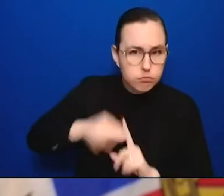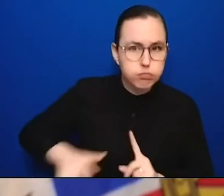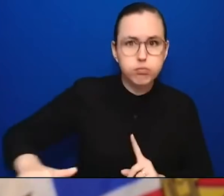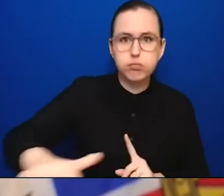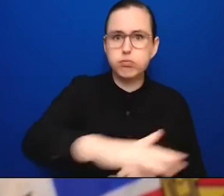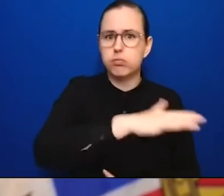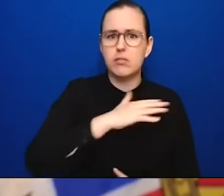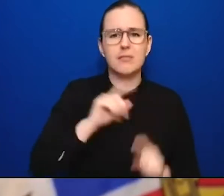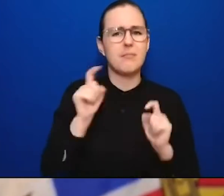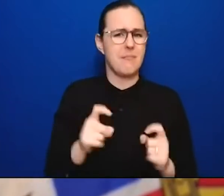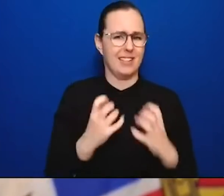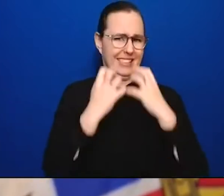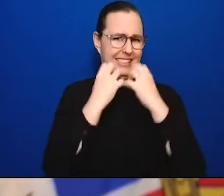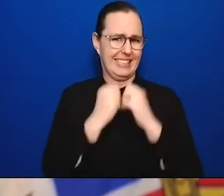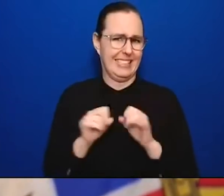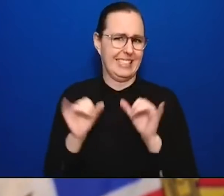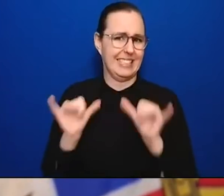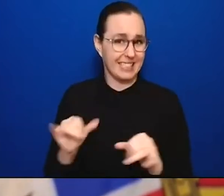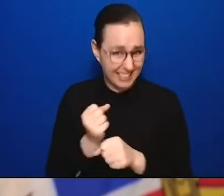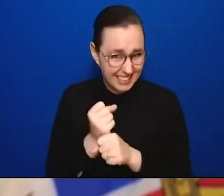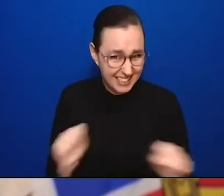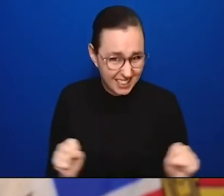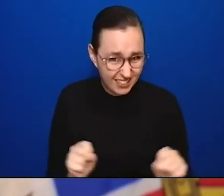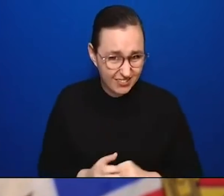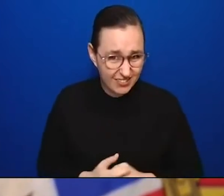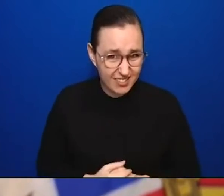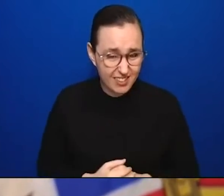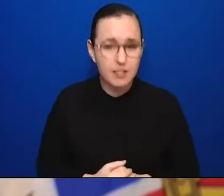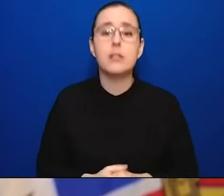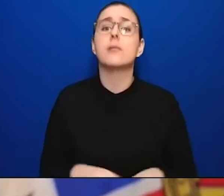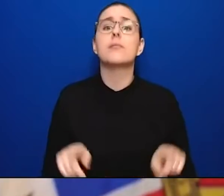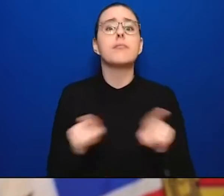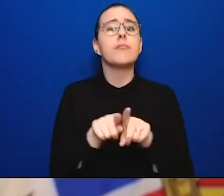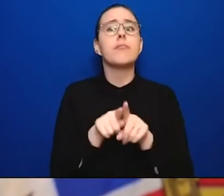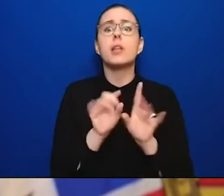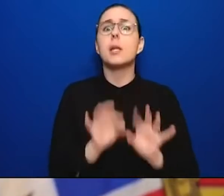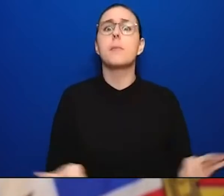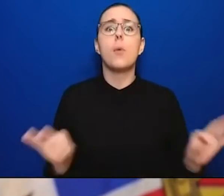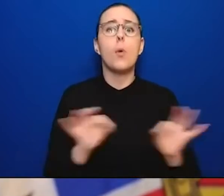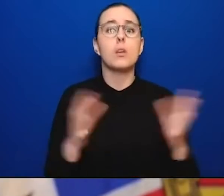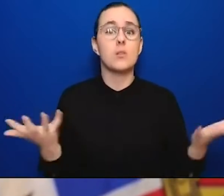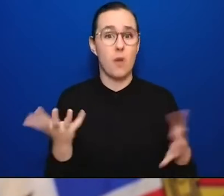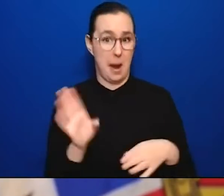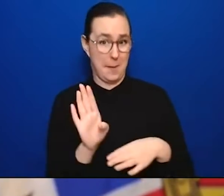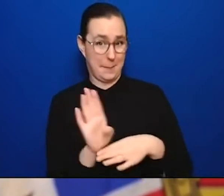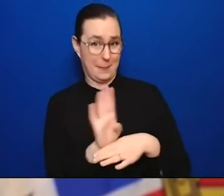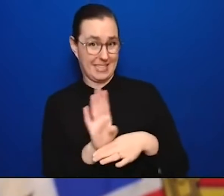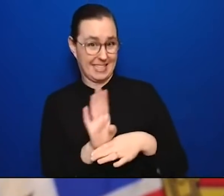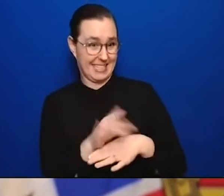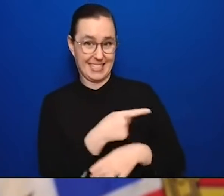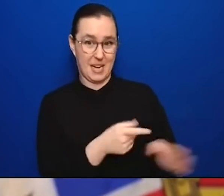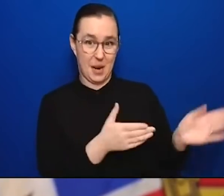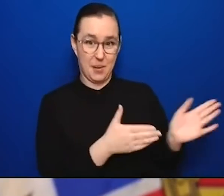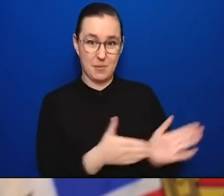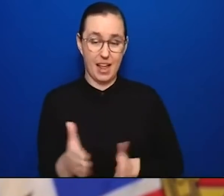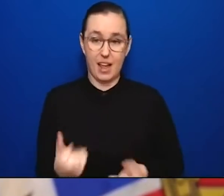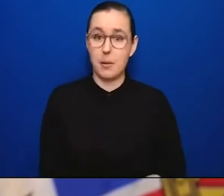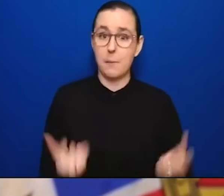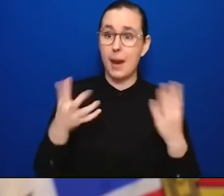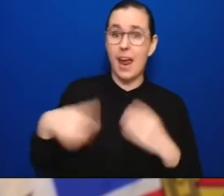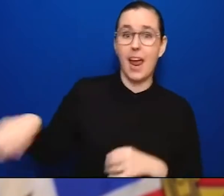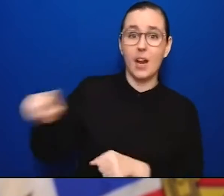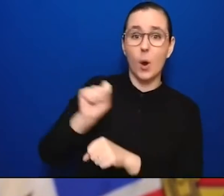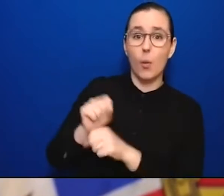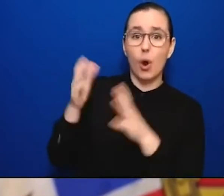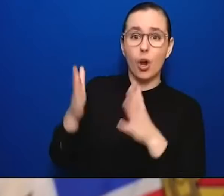because they're ill themselves now with COVID. It is important that every business take this step now, which